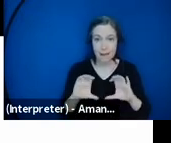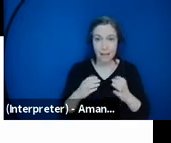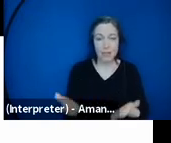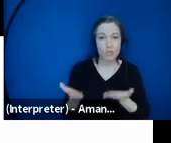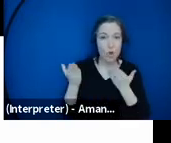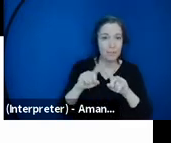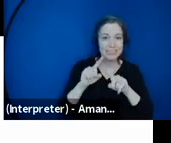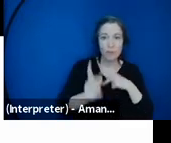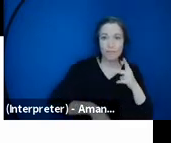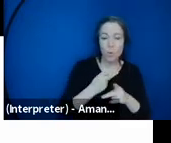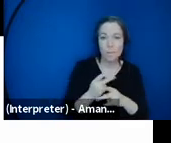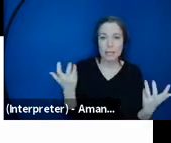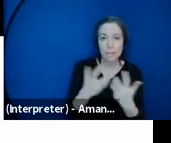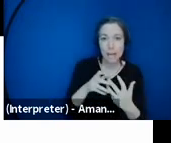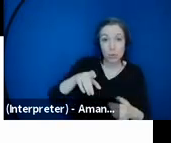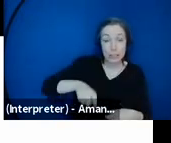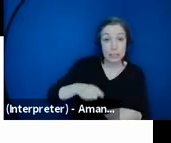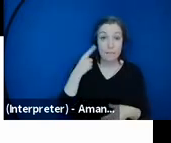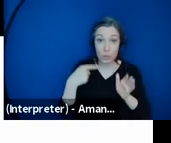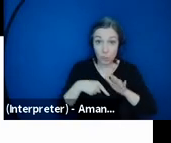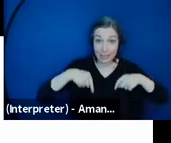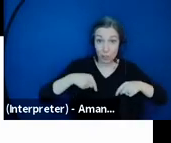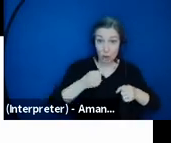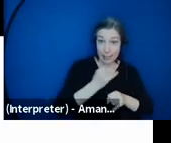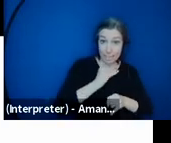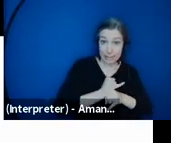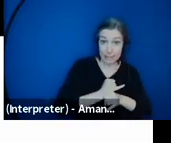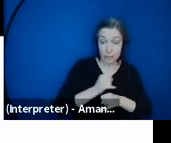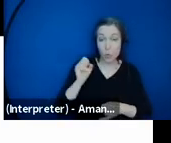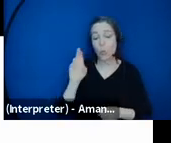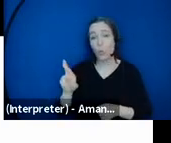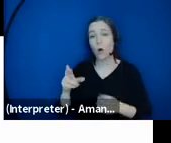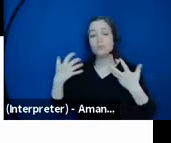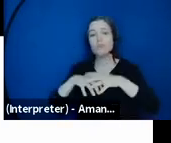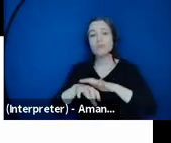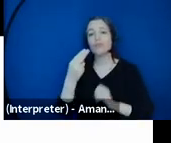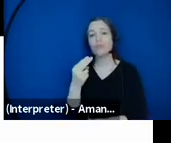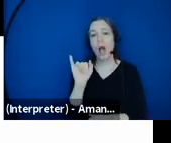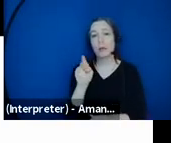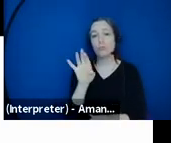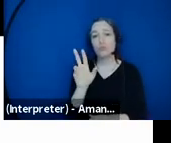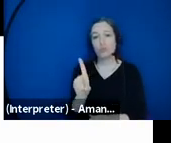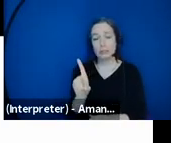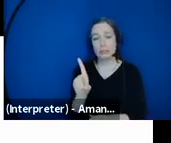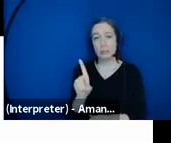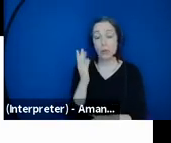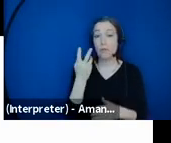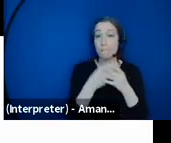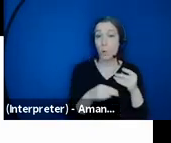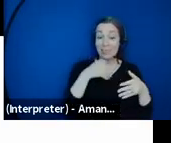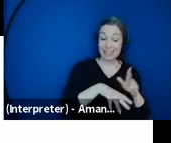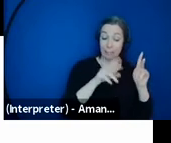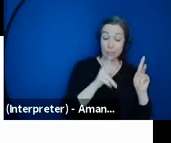you can either take classes in person on campus or through a hybrid model, which is on in person and online